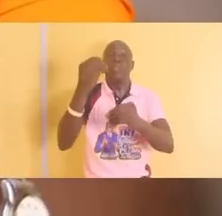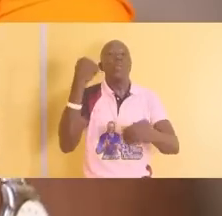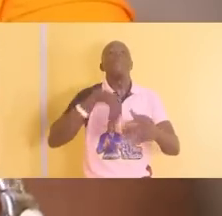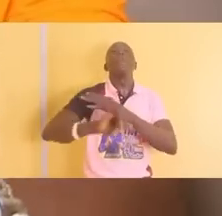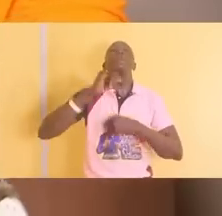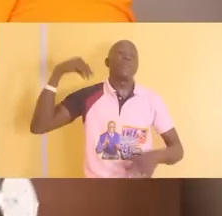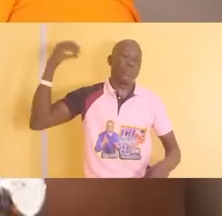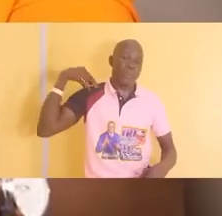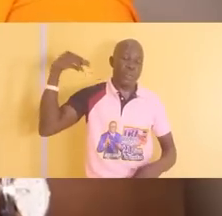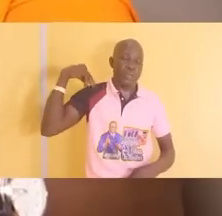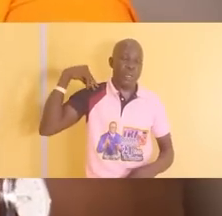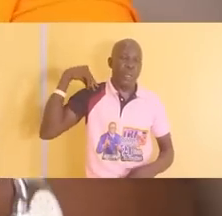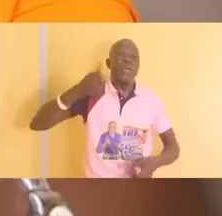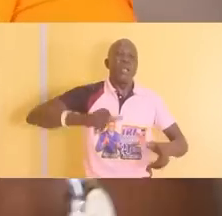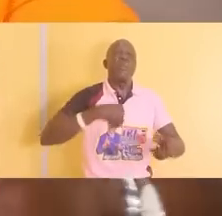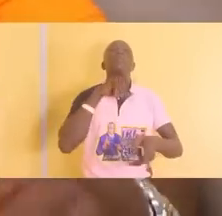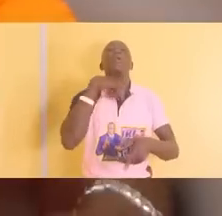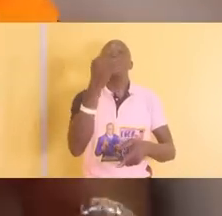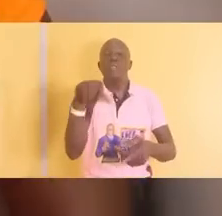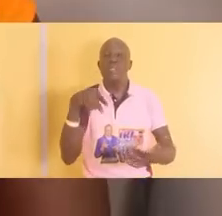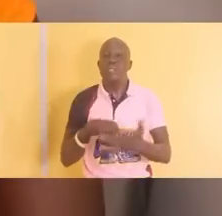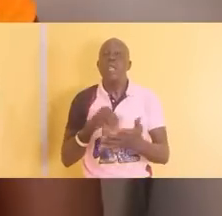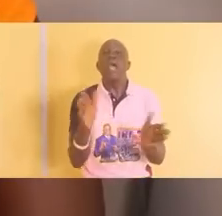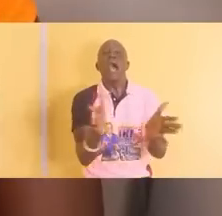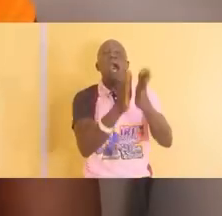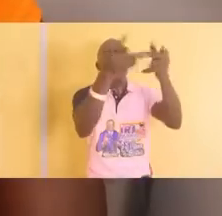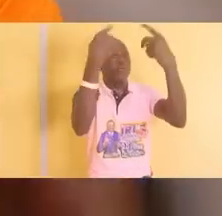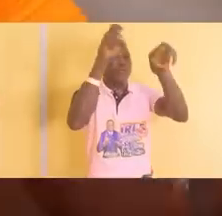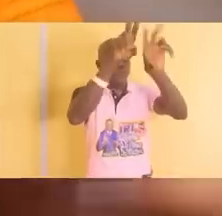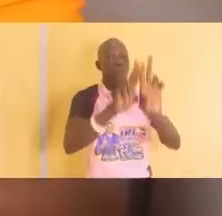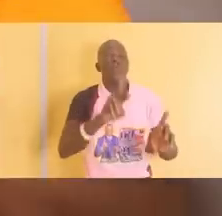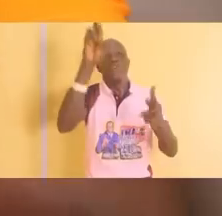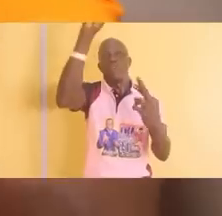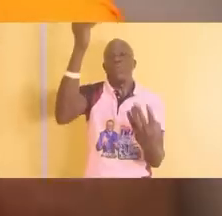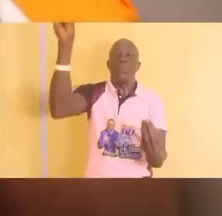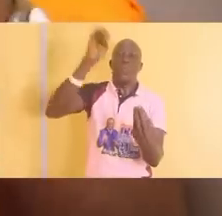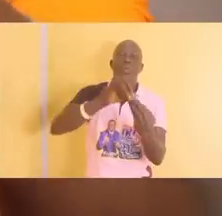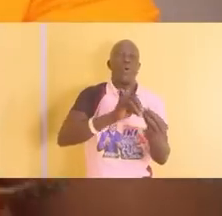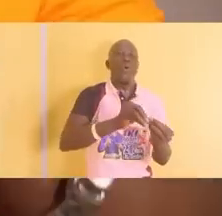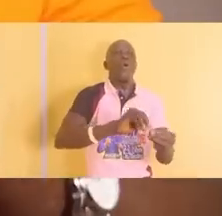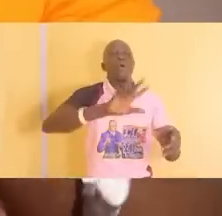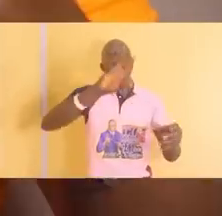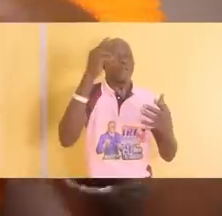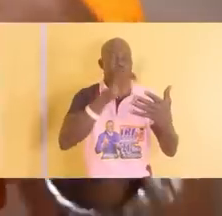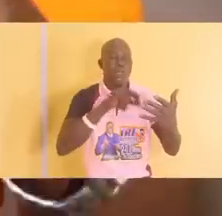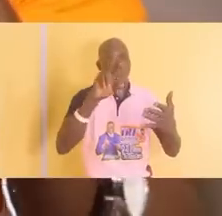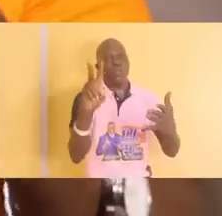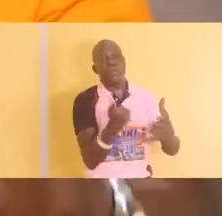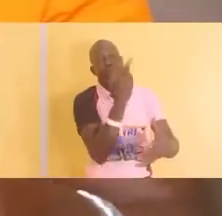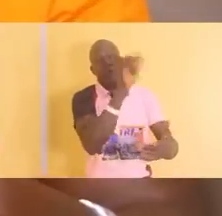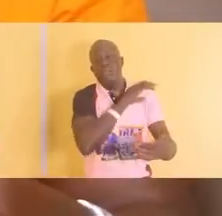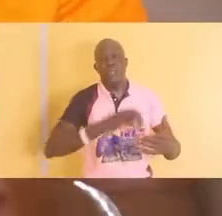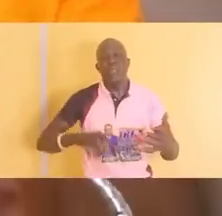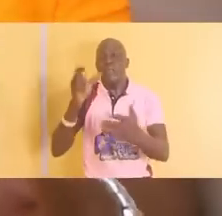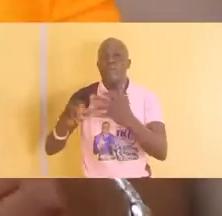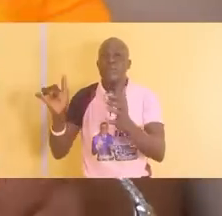his master. Lati odo oga re. Let me tell you this. Je ki so le. O fere fun isepo meji agbara. Lati odo double portion of power. Lo ka awon oba kini. We first king. Lo ka dada. We